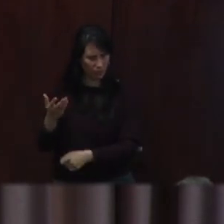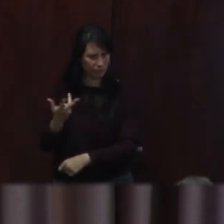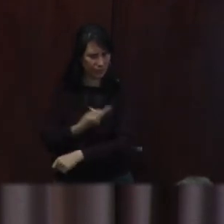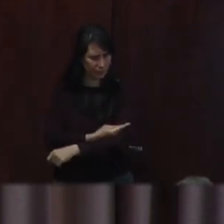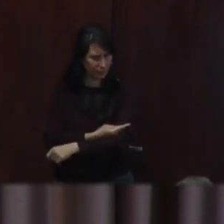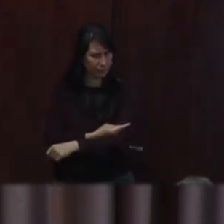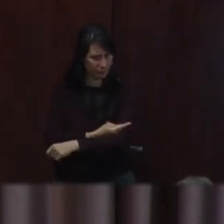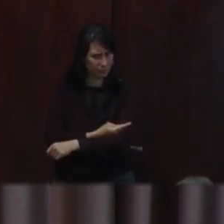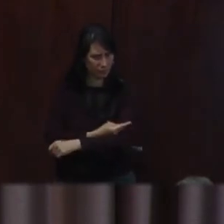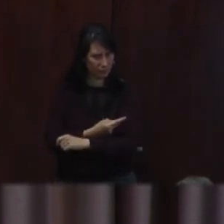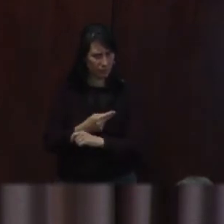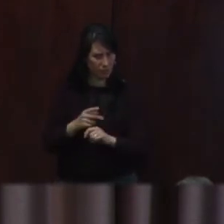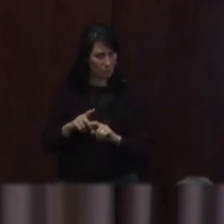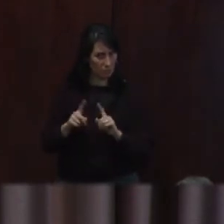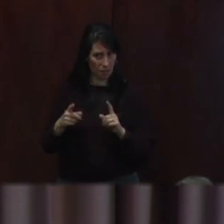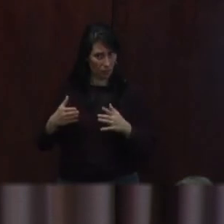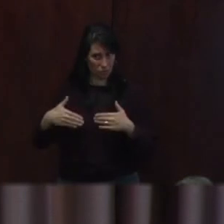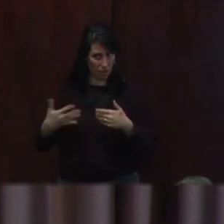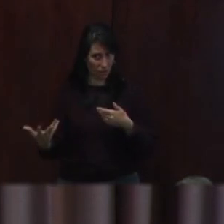supplies increase.